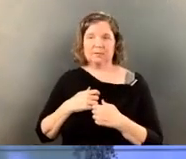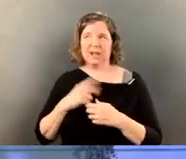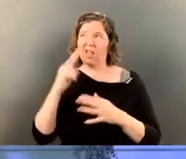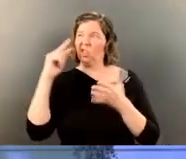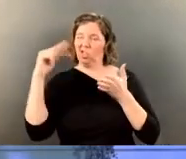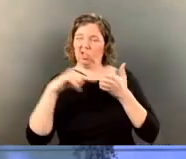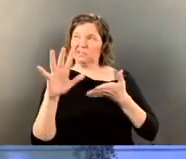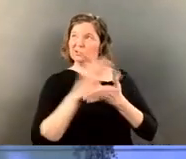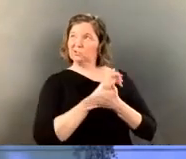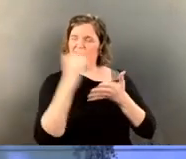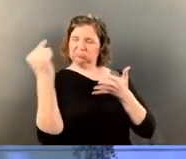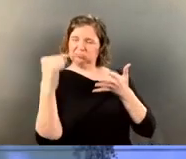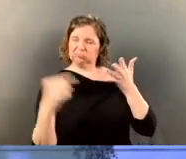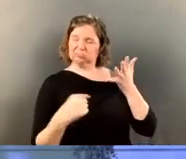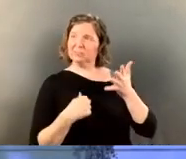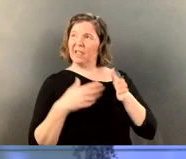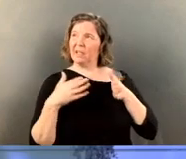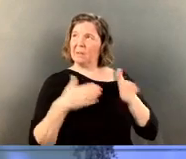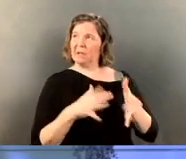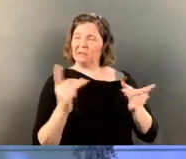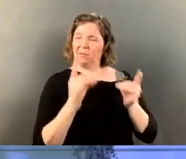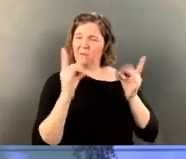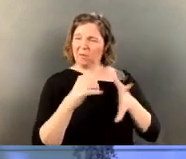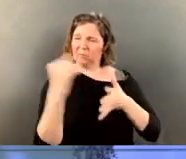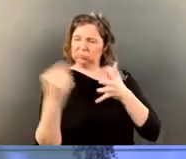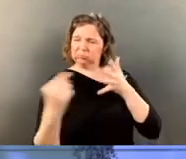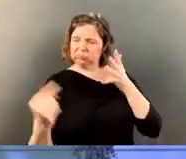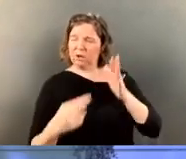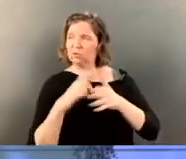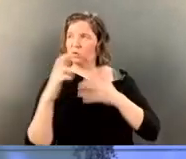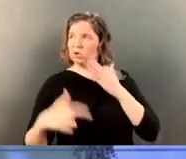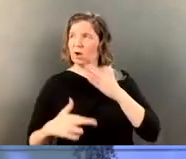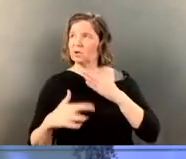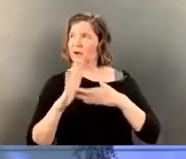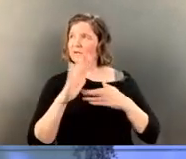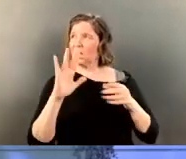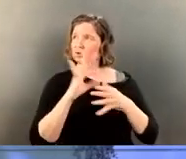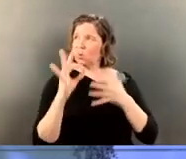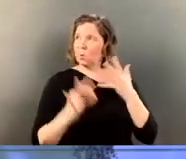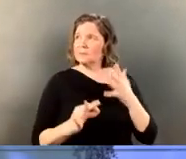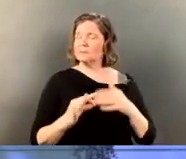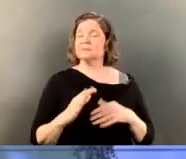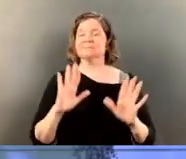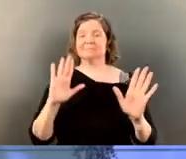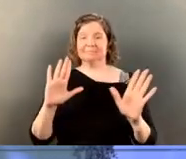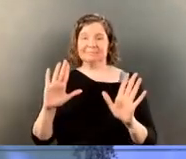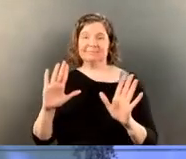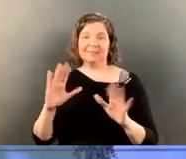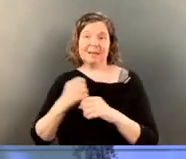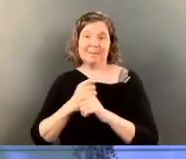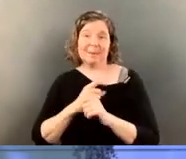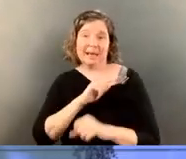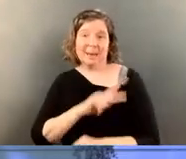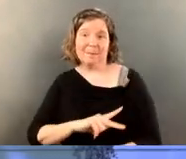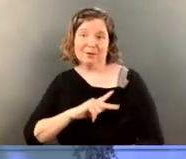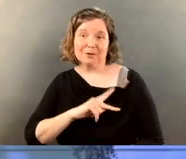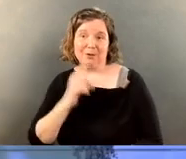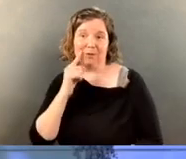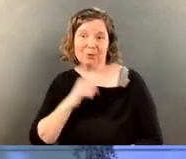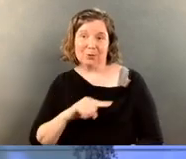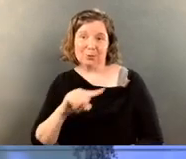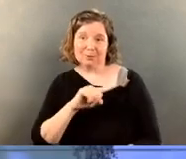the destruction. Look at the path of destruction as a result of their choices. See, make it personal for